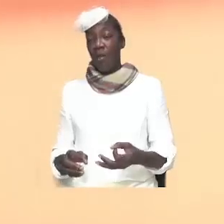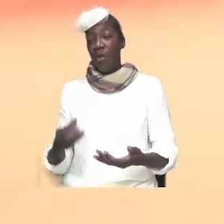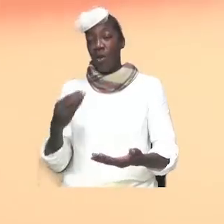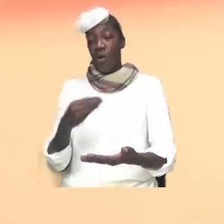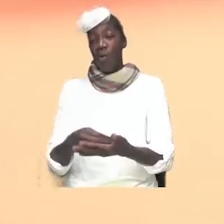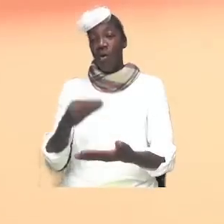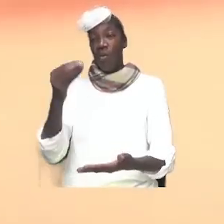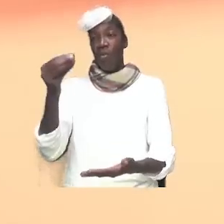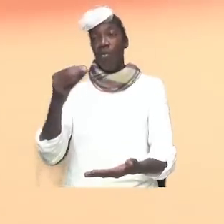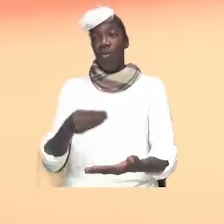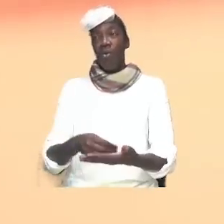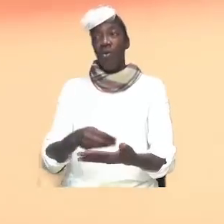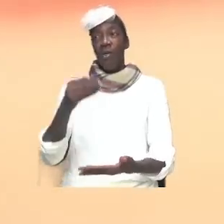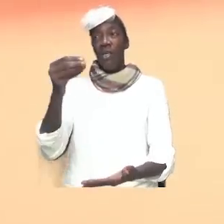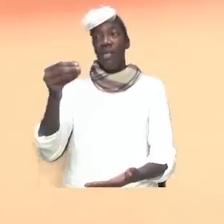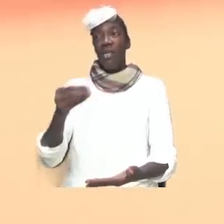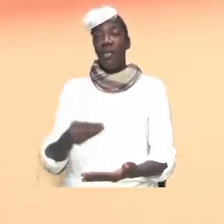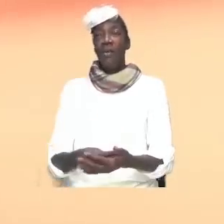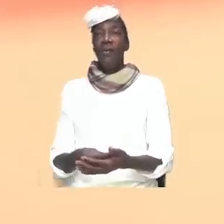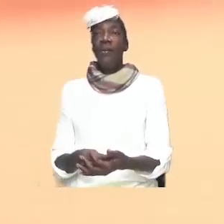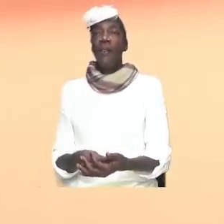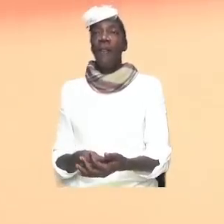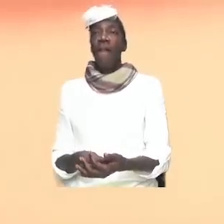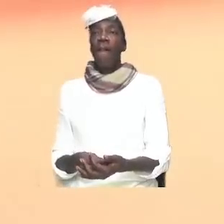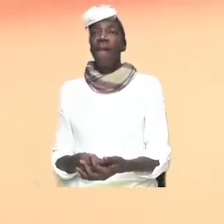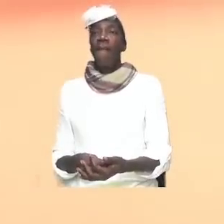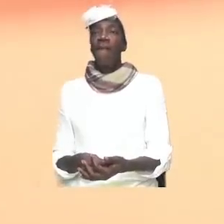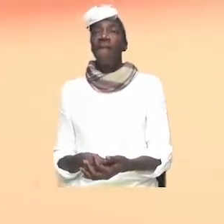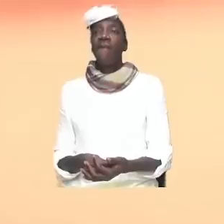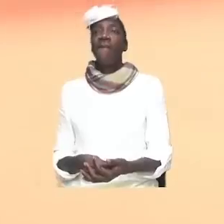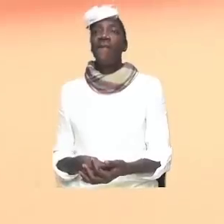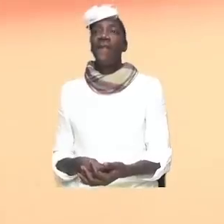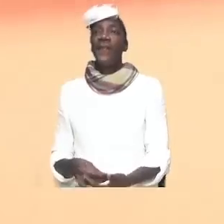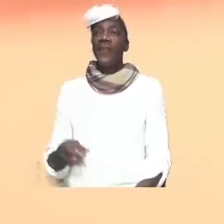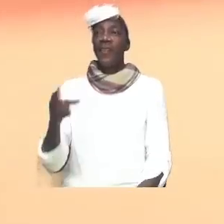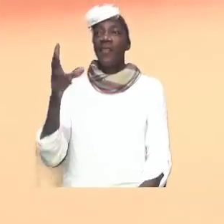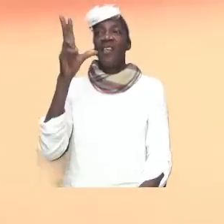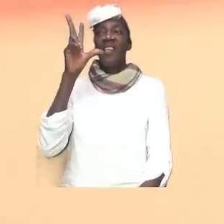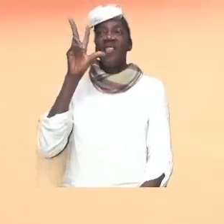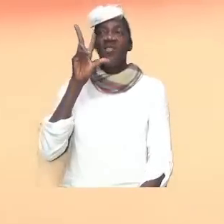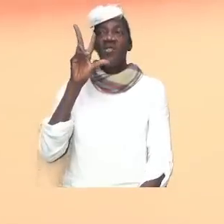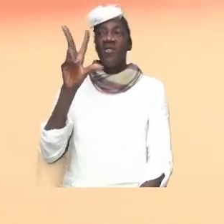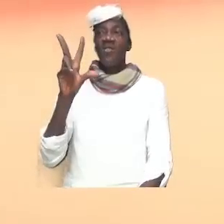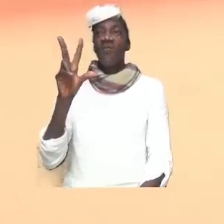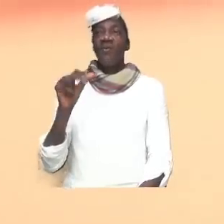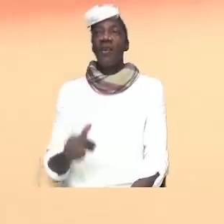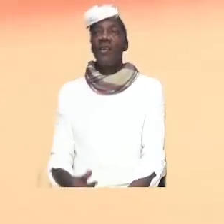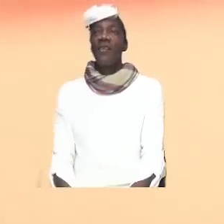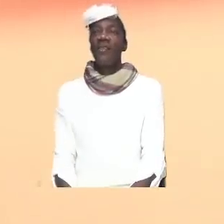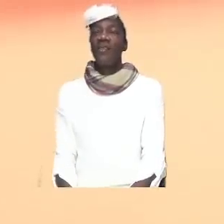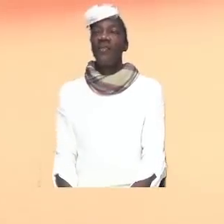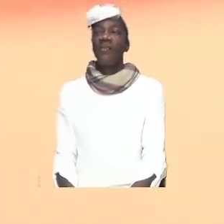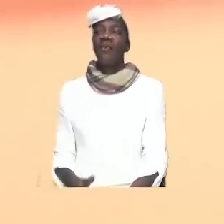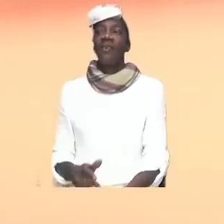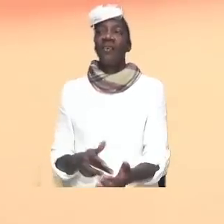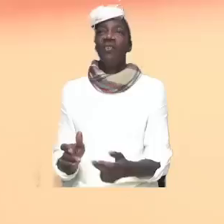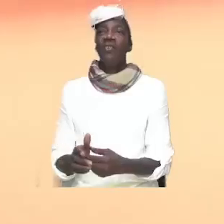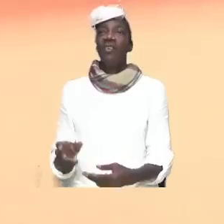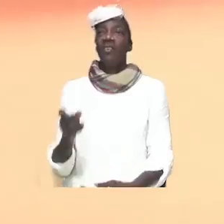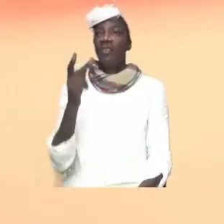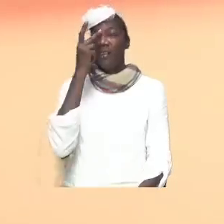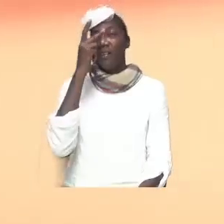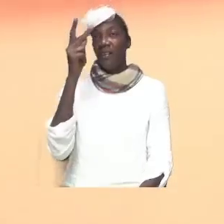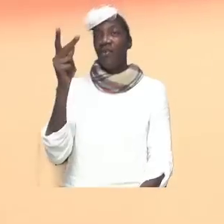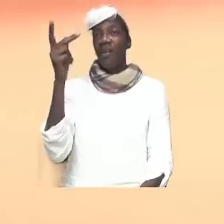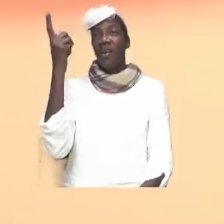financial generosity. And we now go to point number three. What Jesus will be looking for,